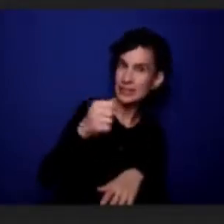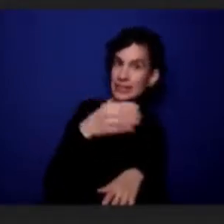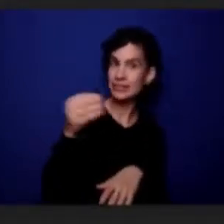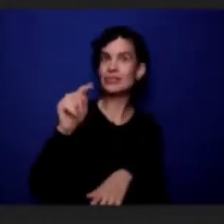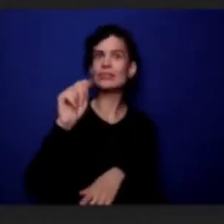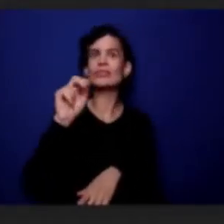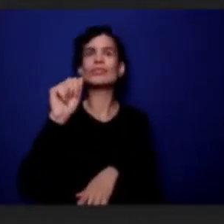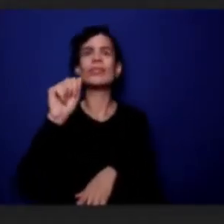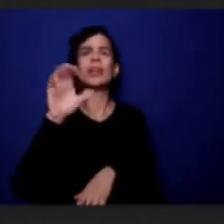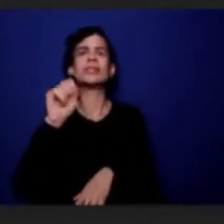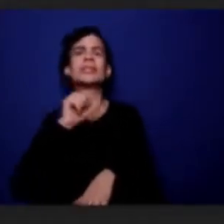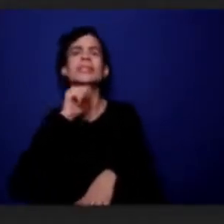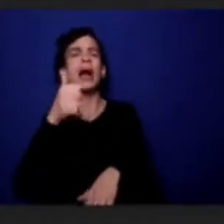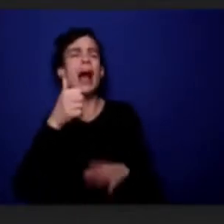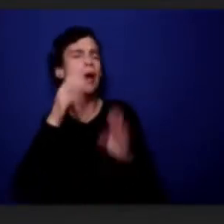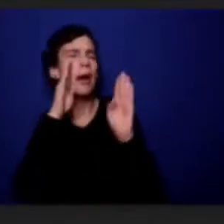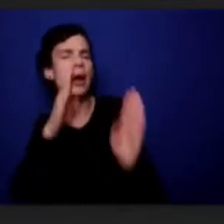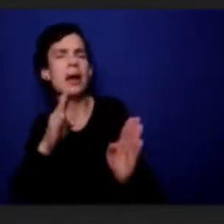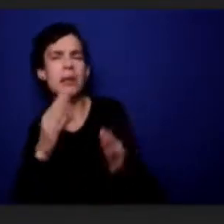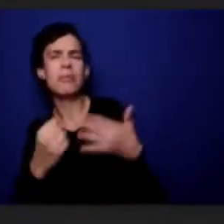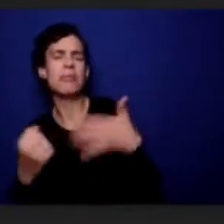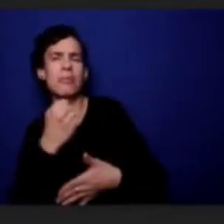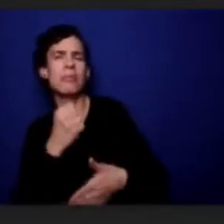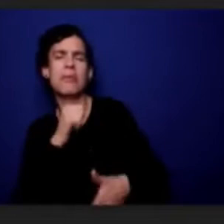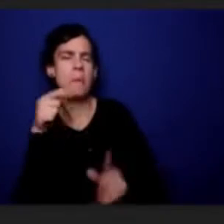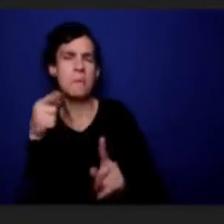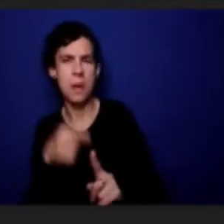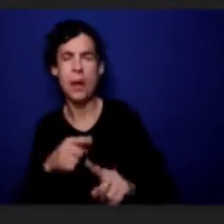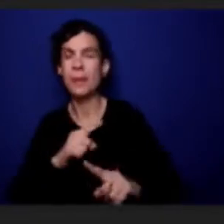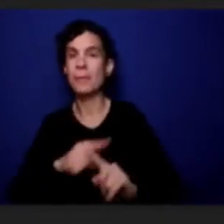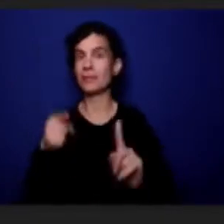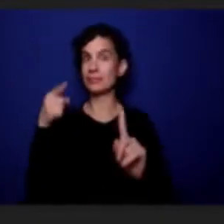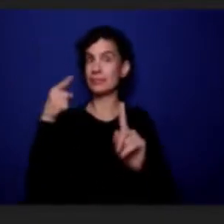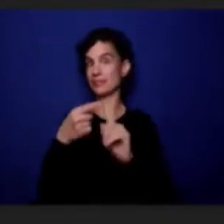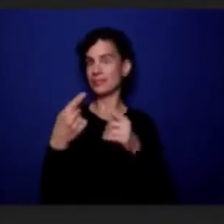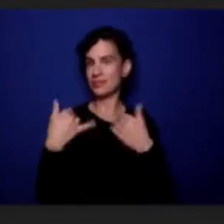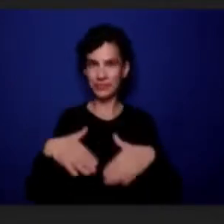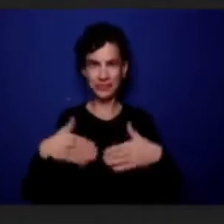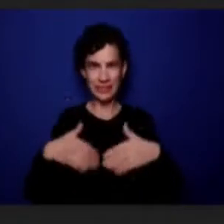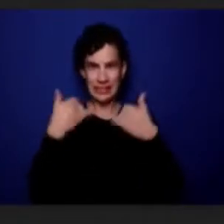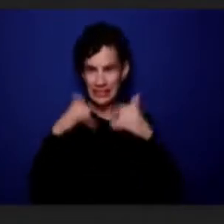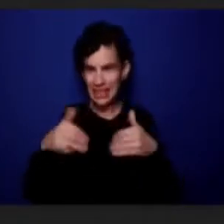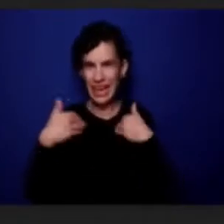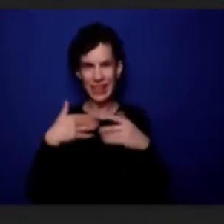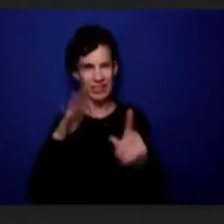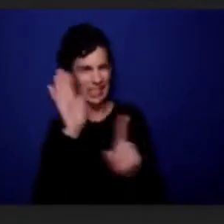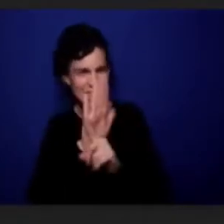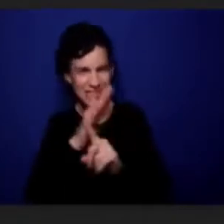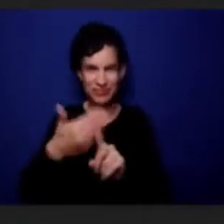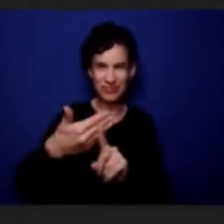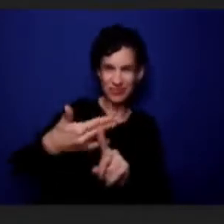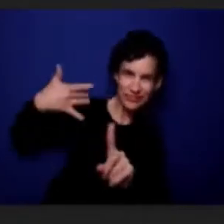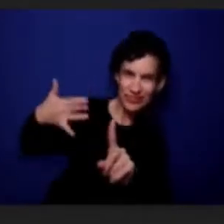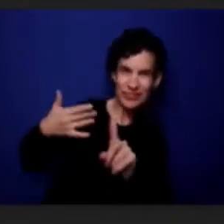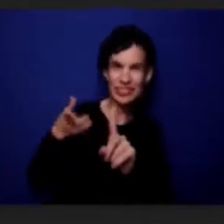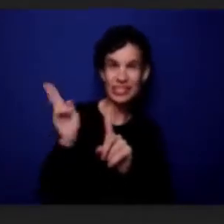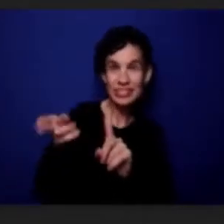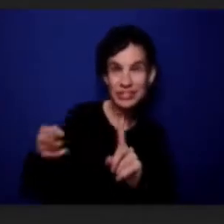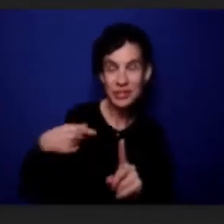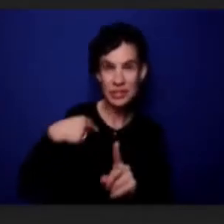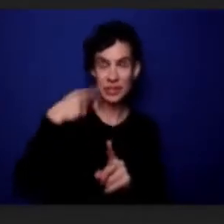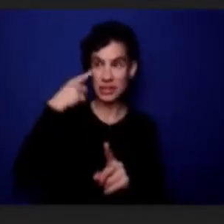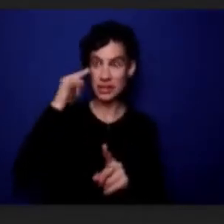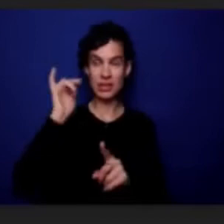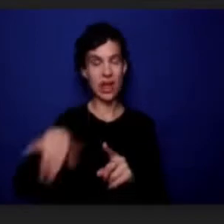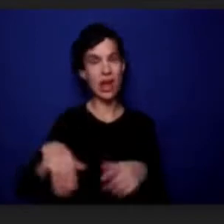portraying as hauntings and as traces, that are not necessarily the primary focal point of